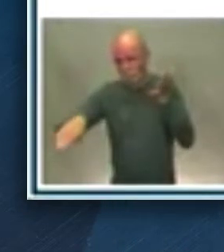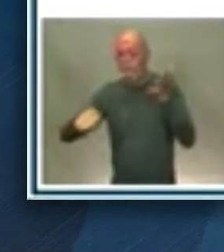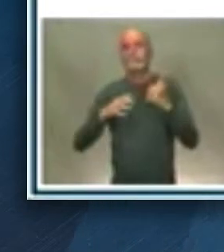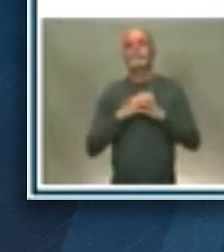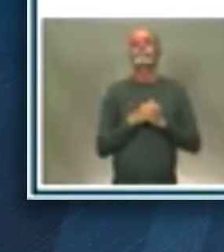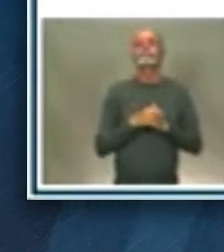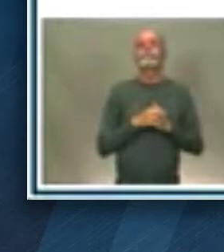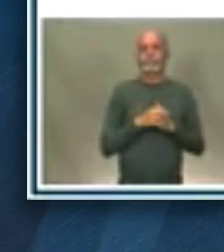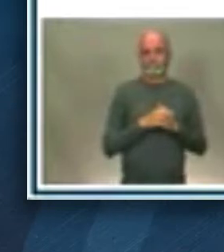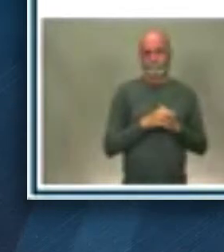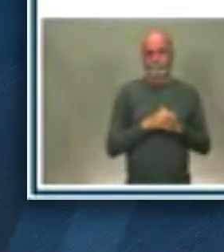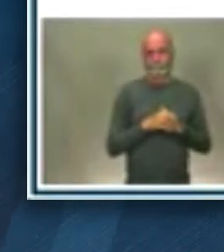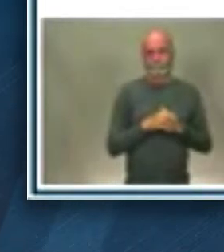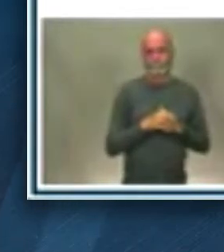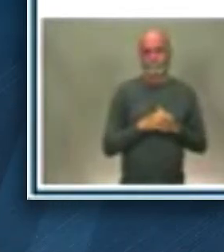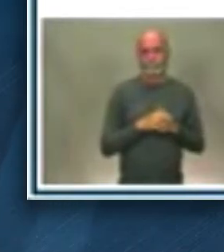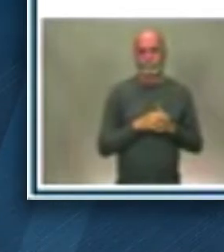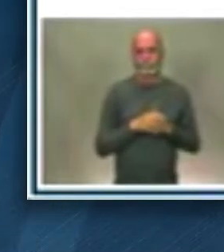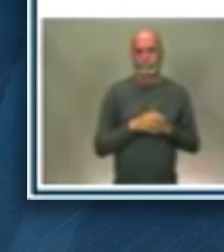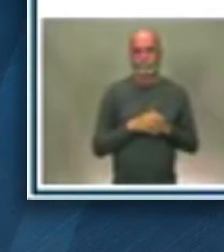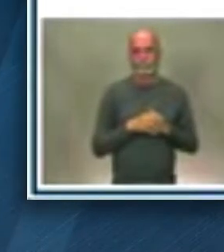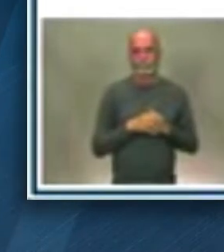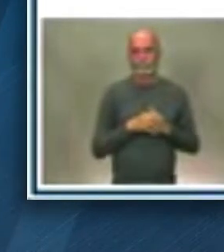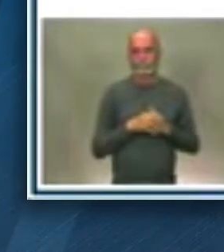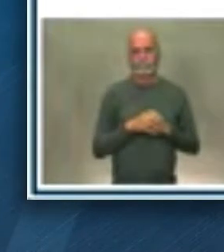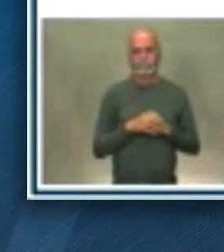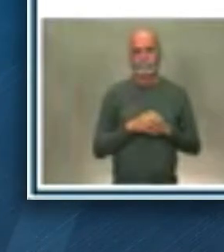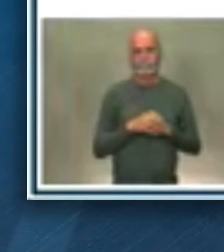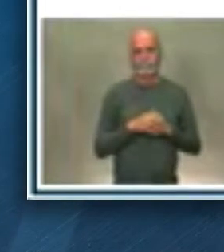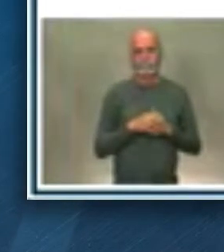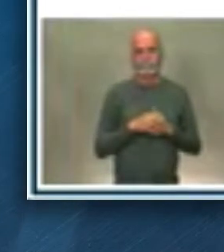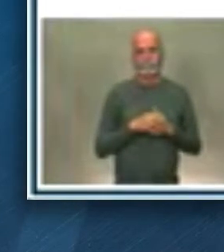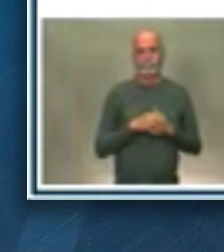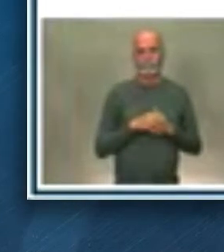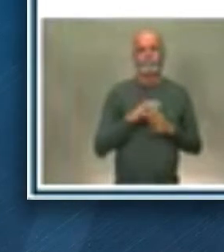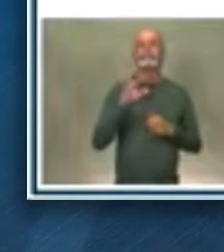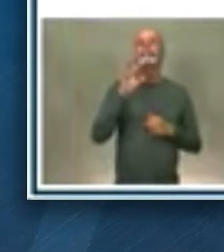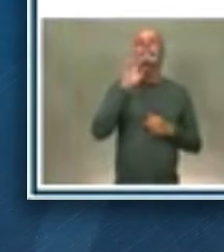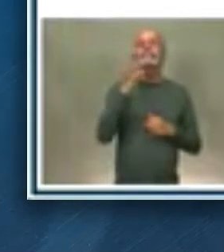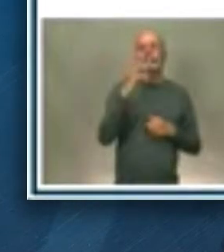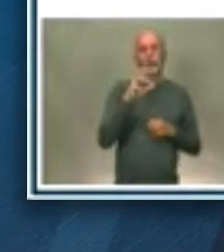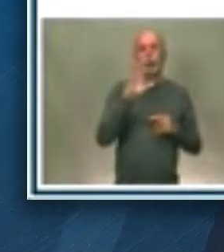answer. Next, we'll move on to Six Rivers News. Bill Martin.